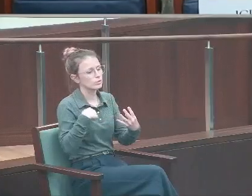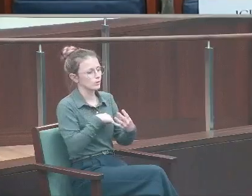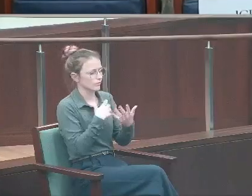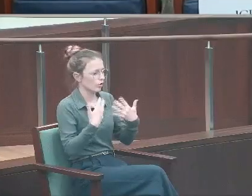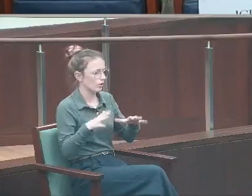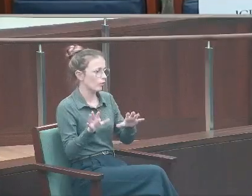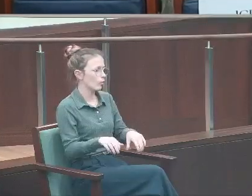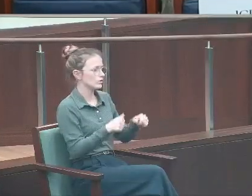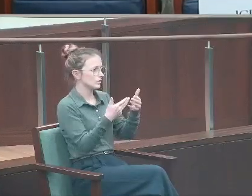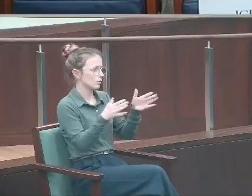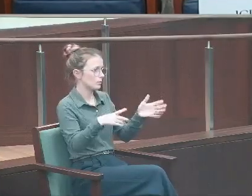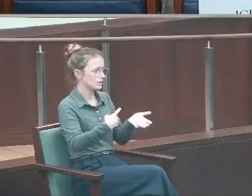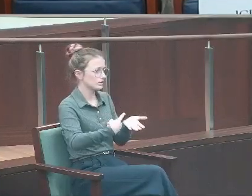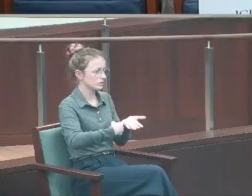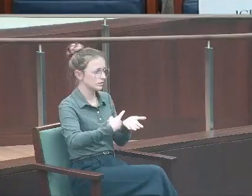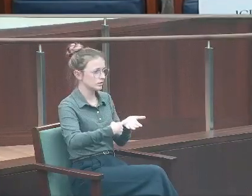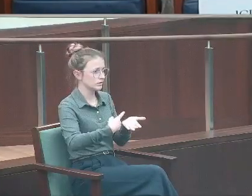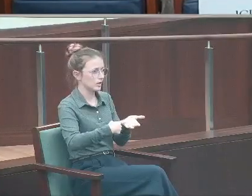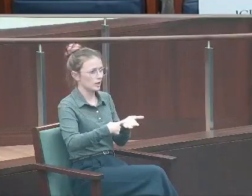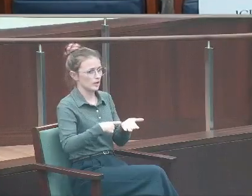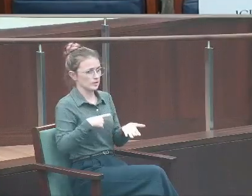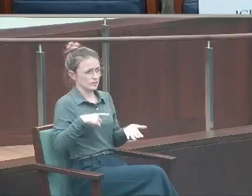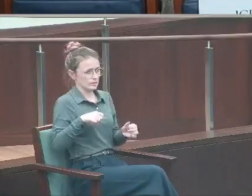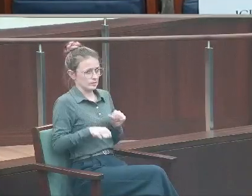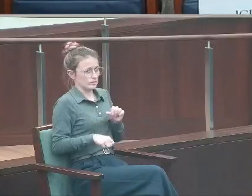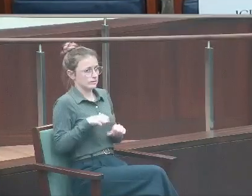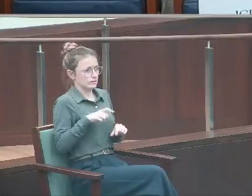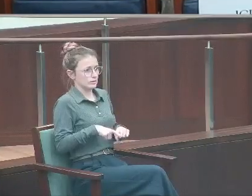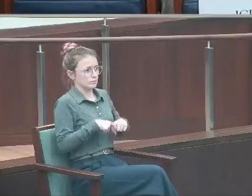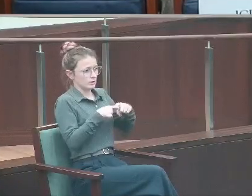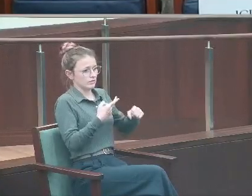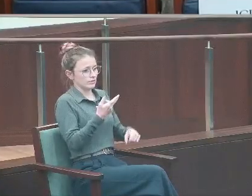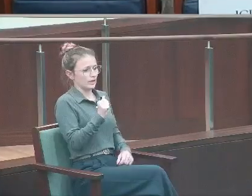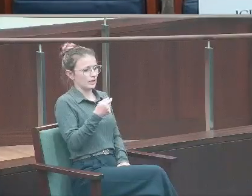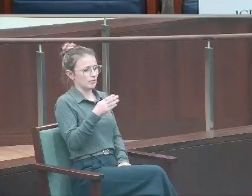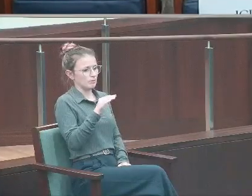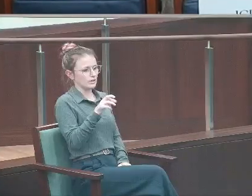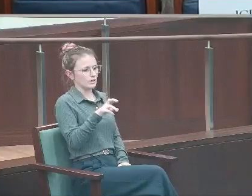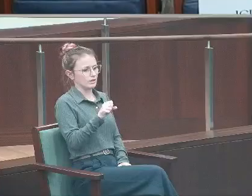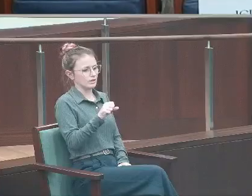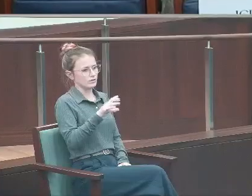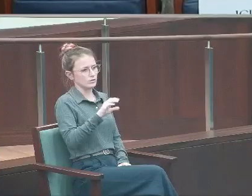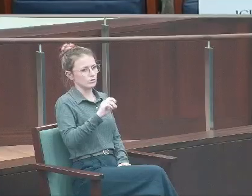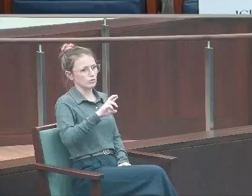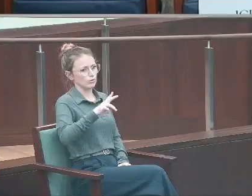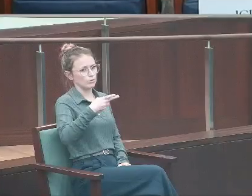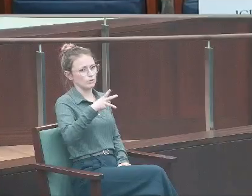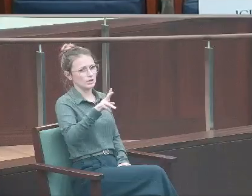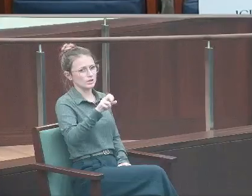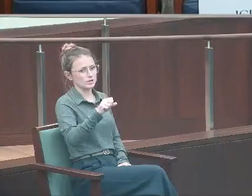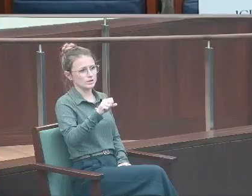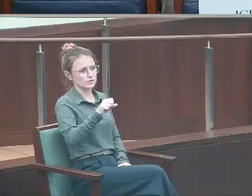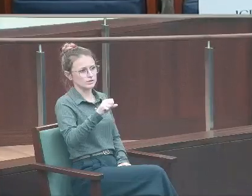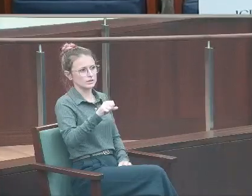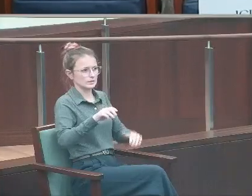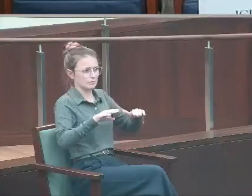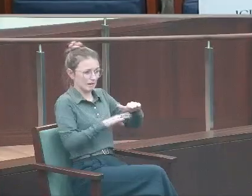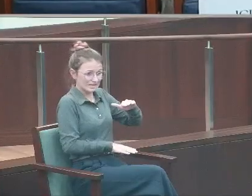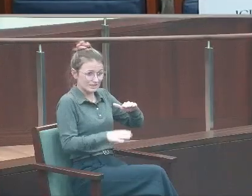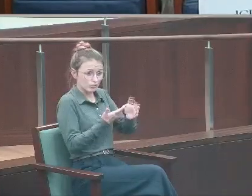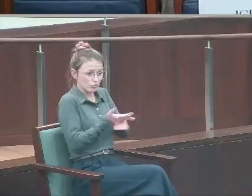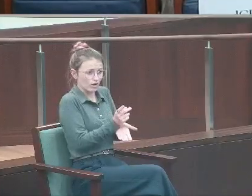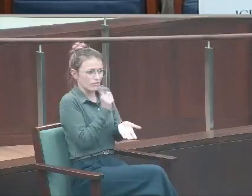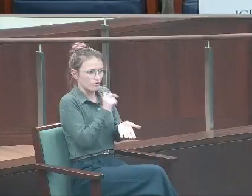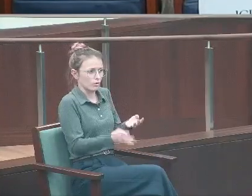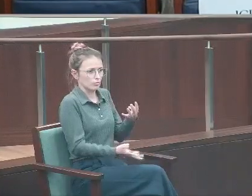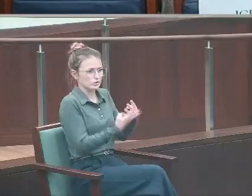possible suspension of habeas corpus, which is the requirement of a legal basis for imprisonment. How are your organizations